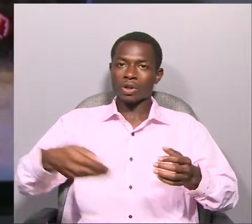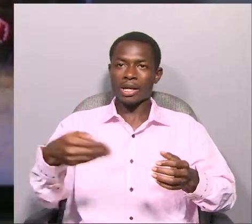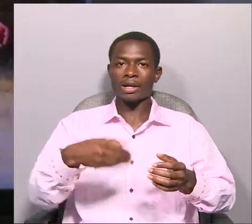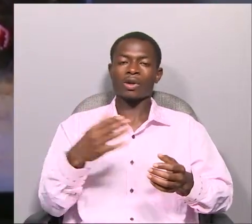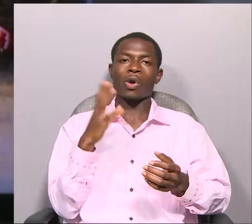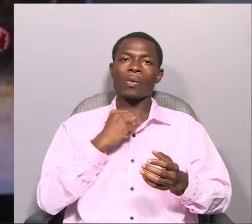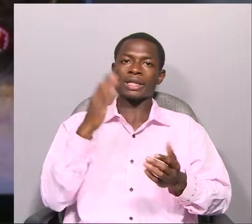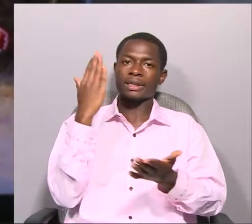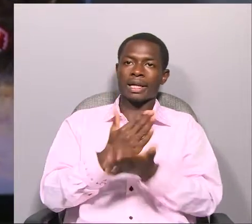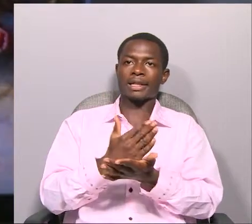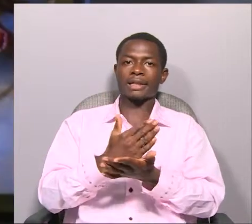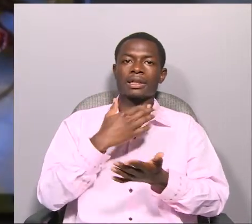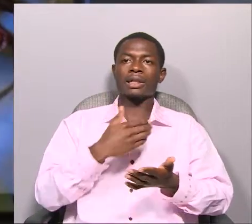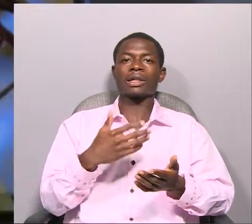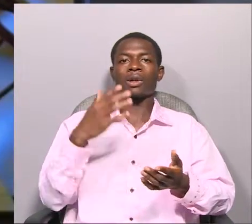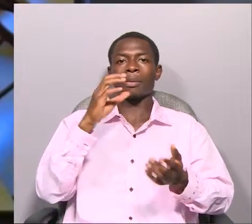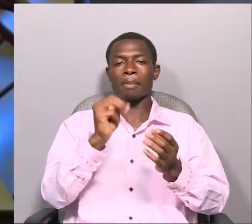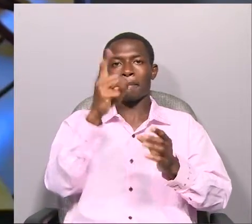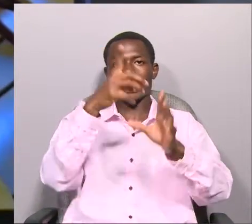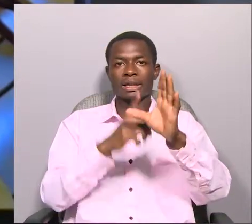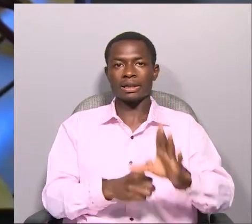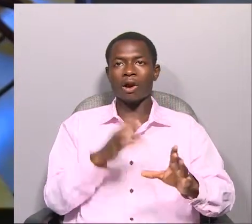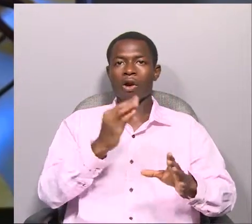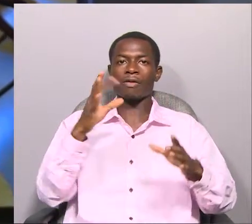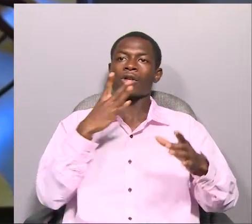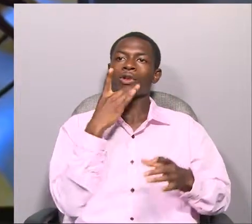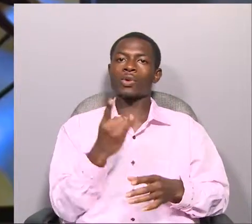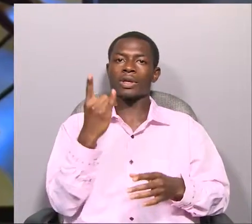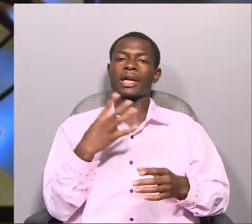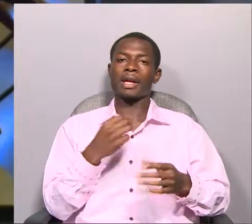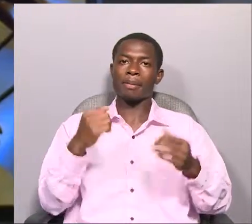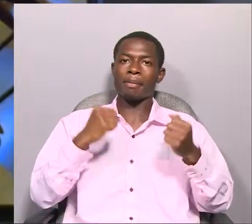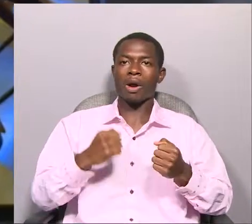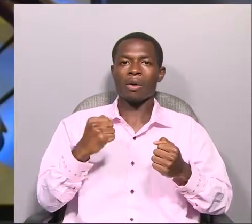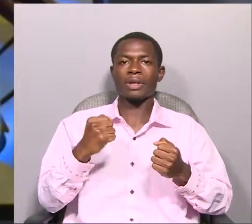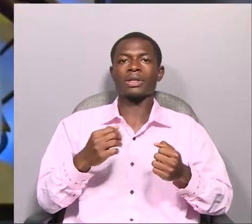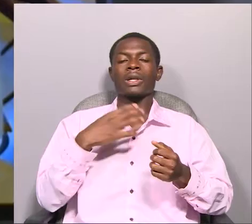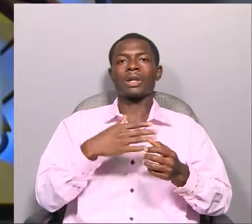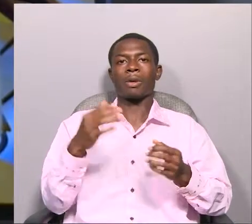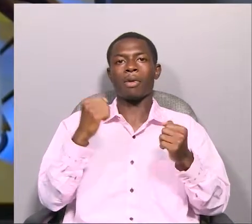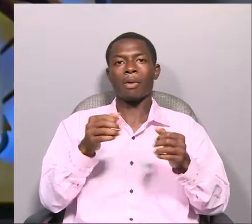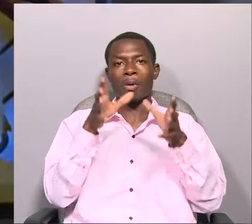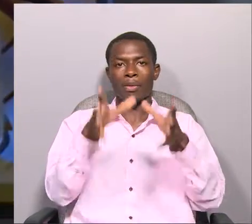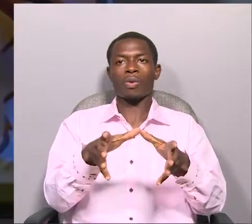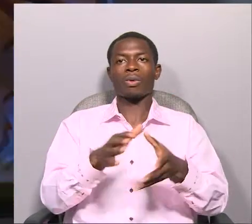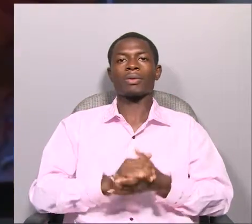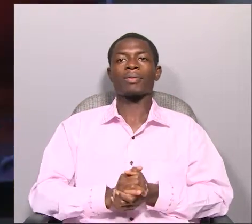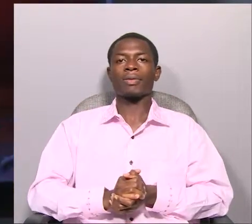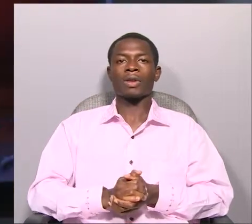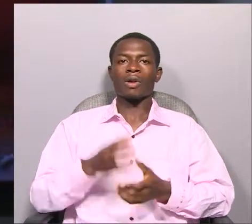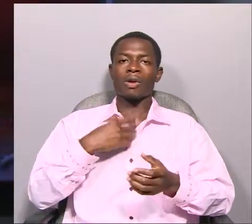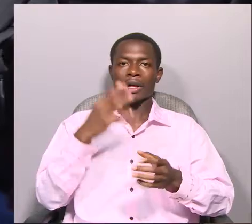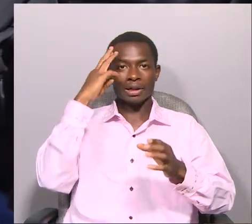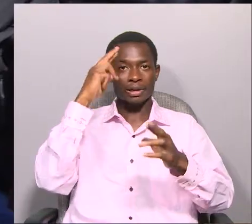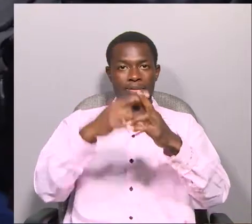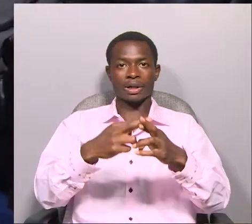we kick off quite appropriately with the Minister of Youth, Indigenization and Economic Empowerment.